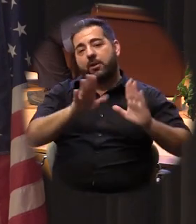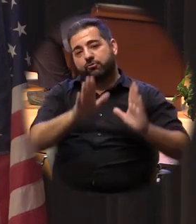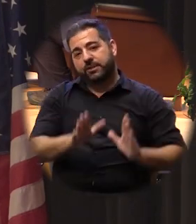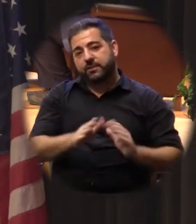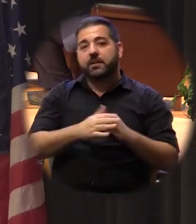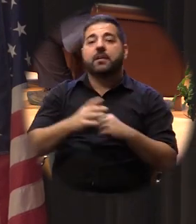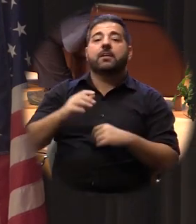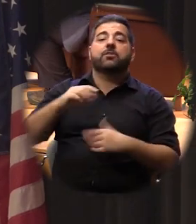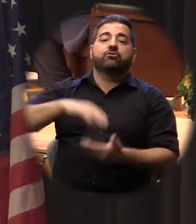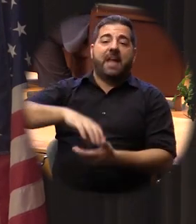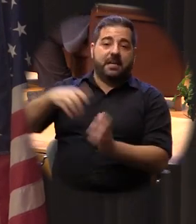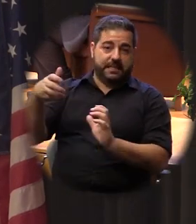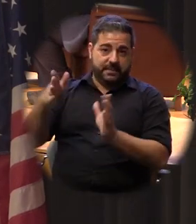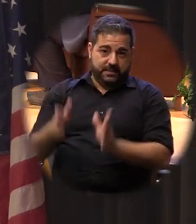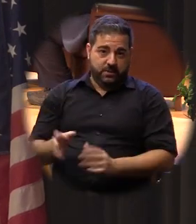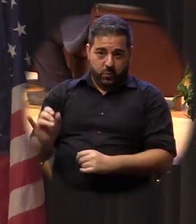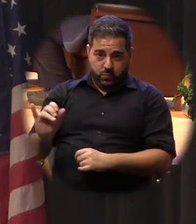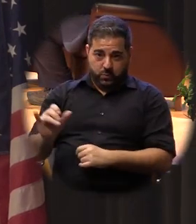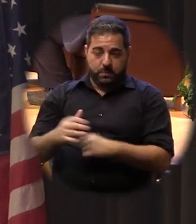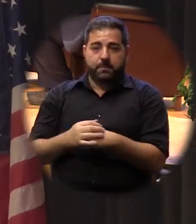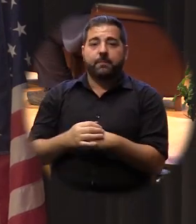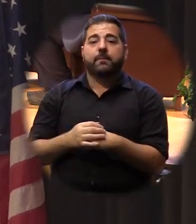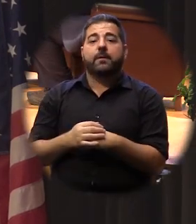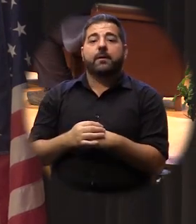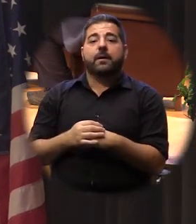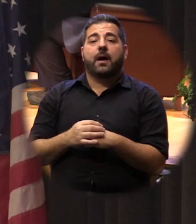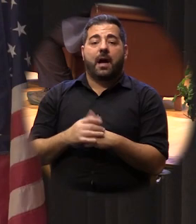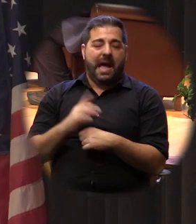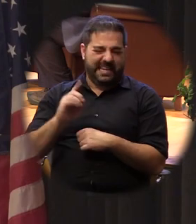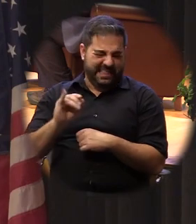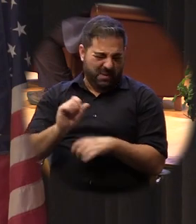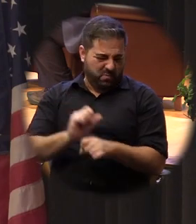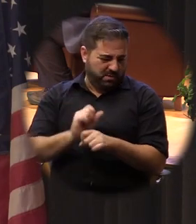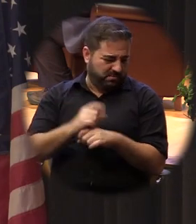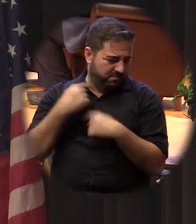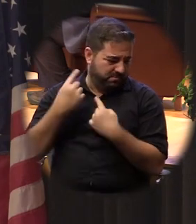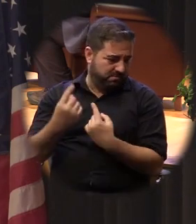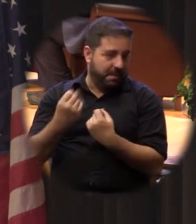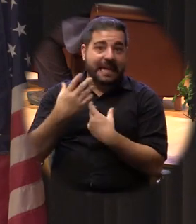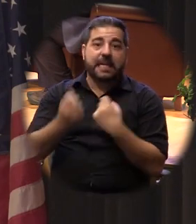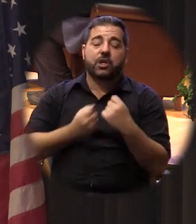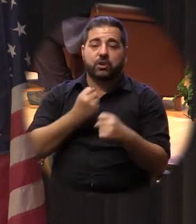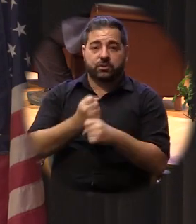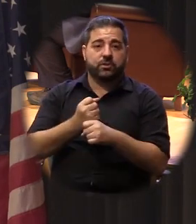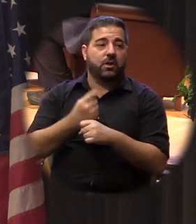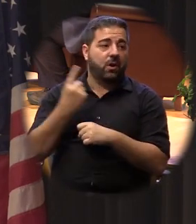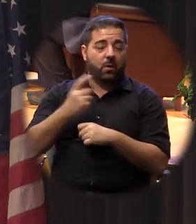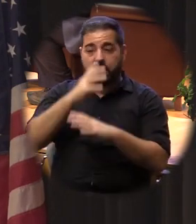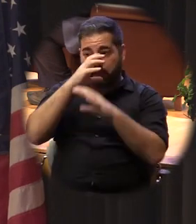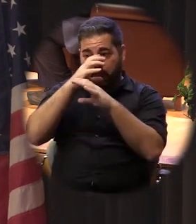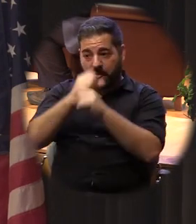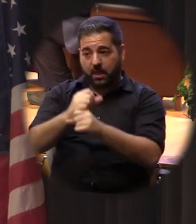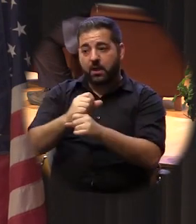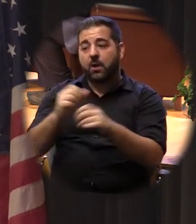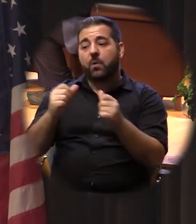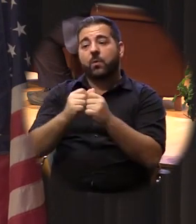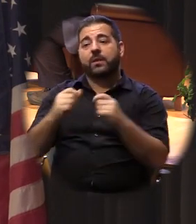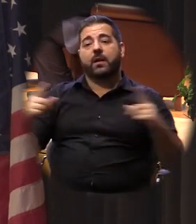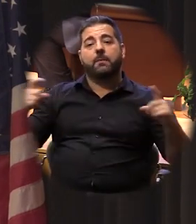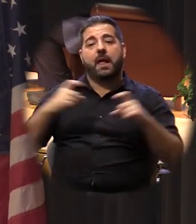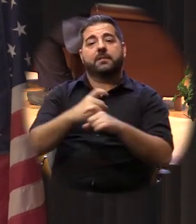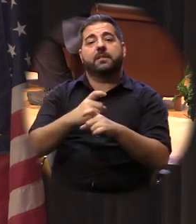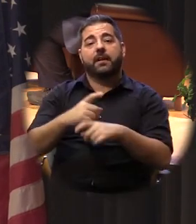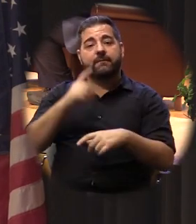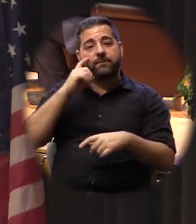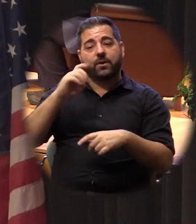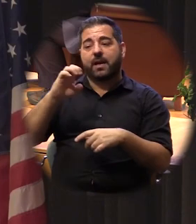developmental geneticist, and I did that work for a number of years, always intrigued by the complexity of